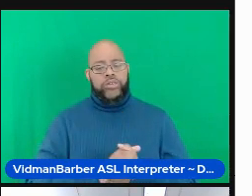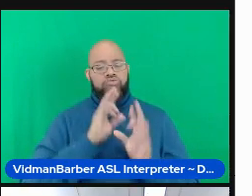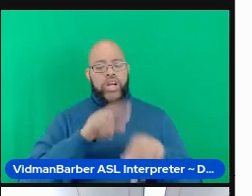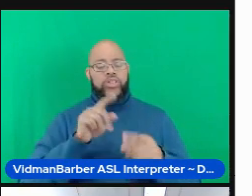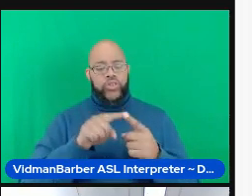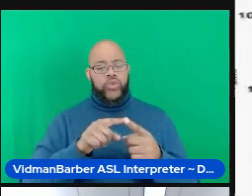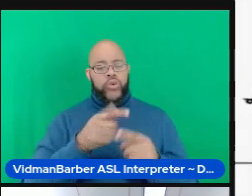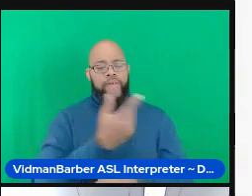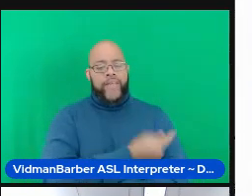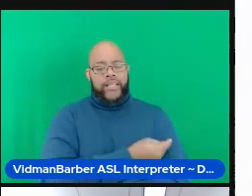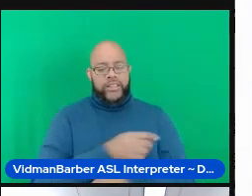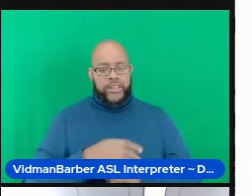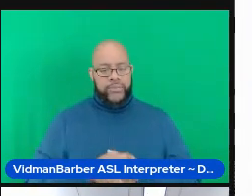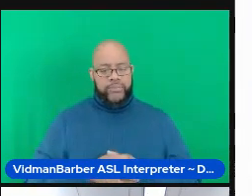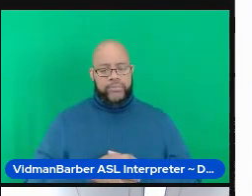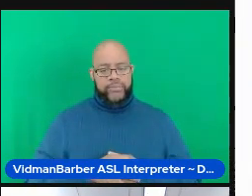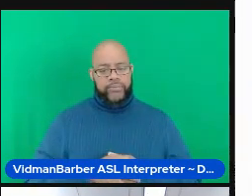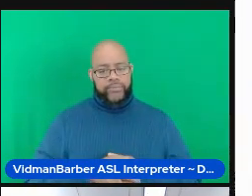vaccine.